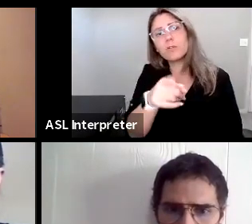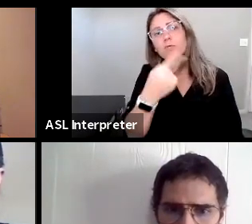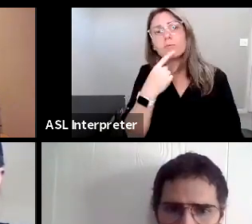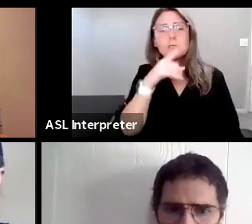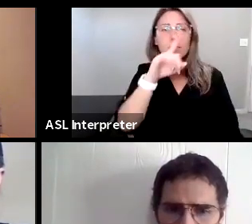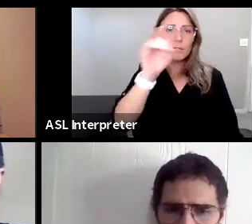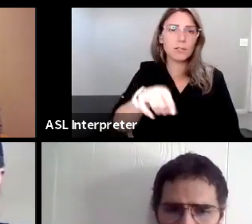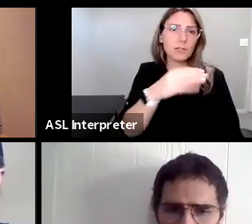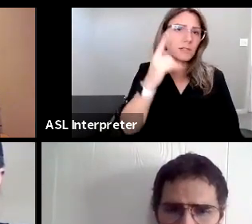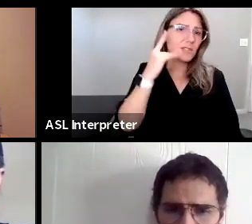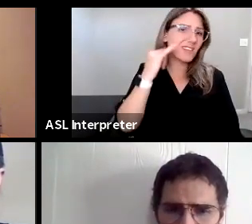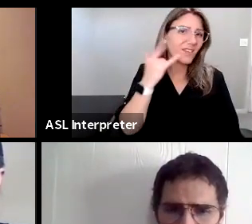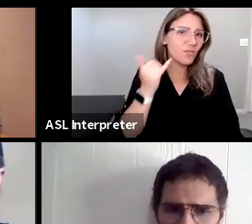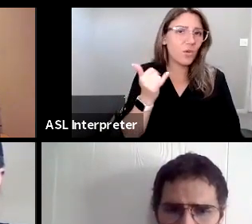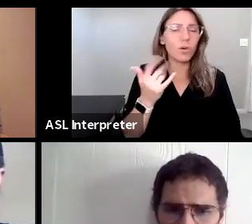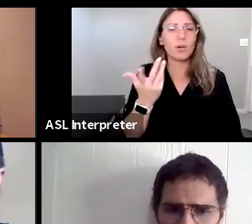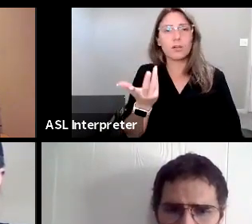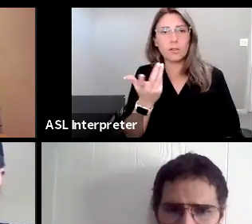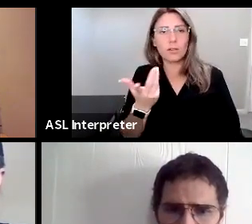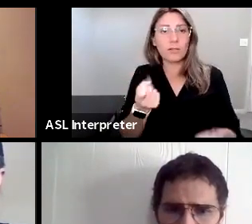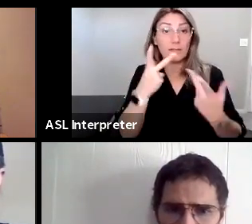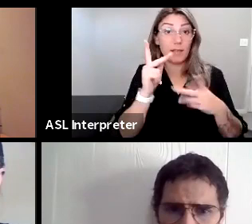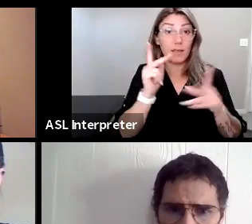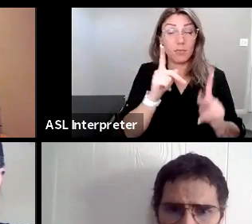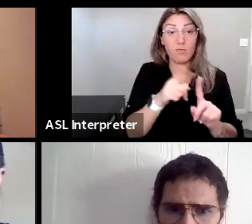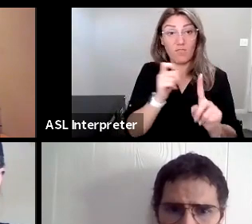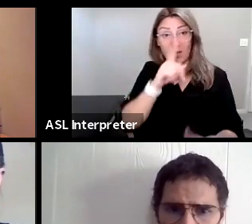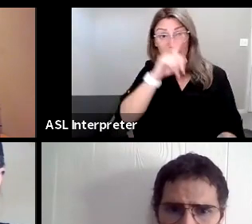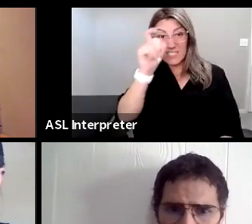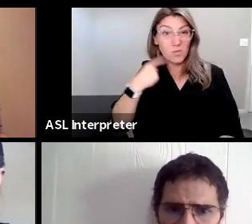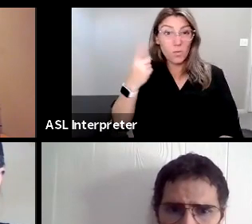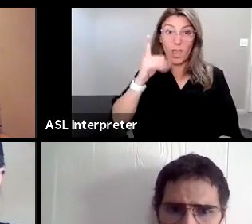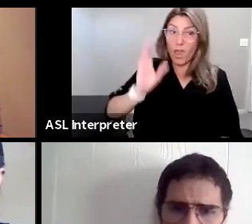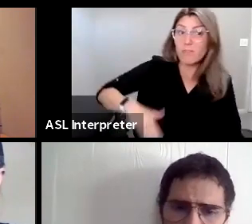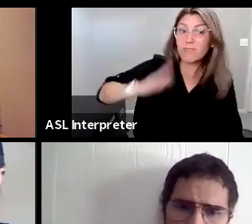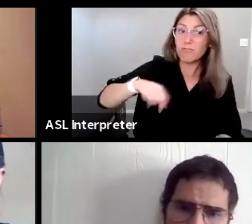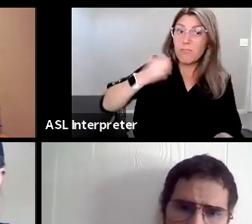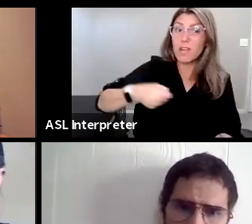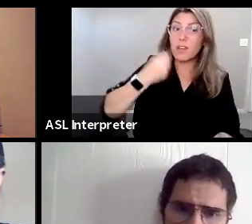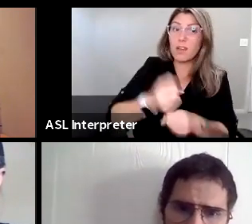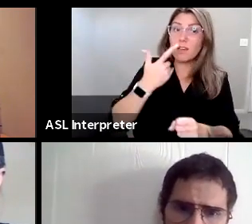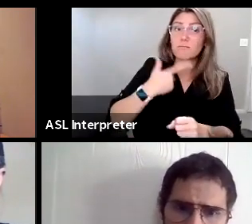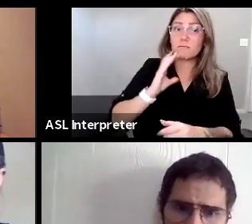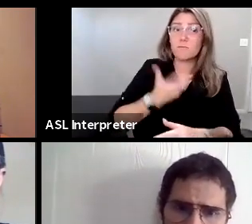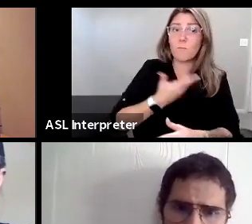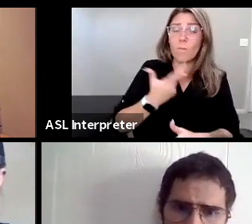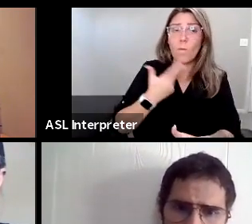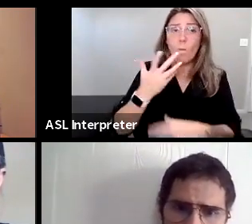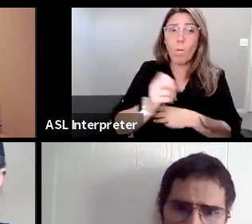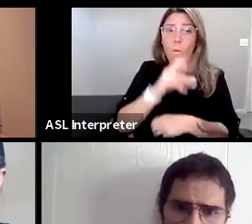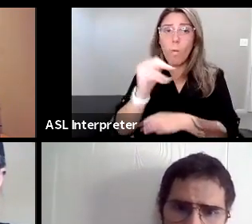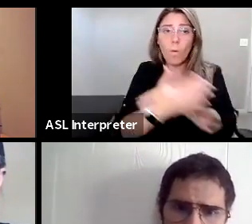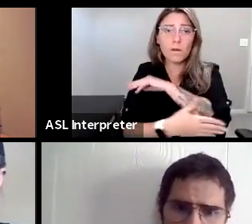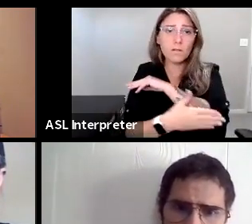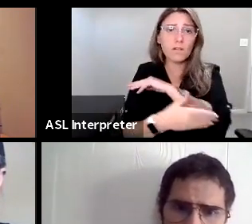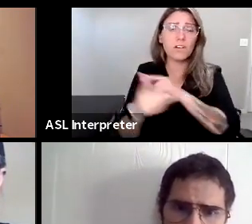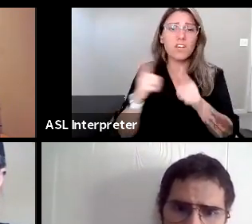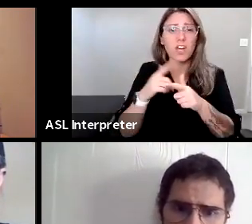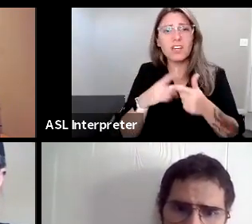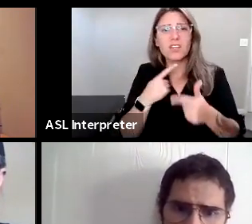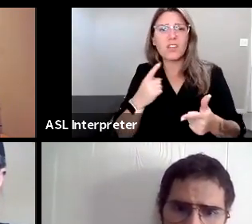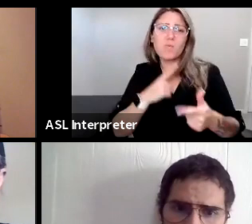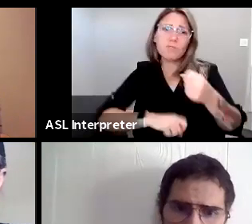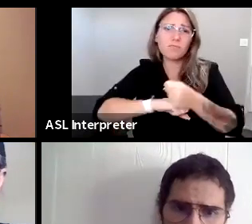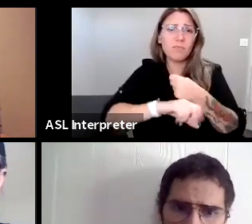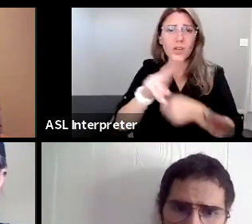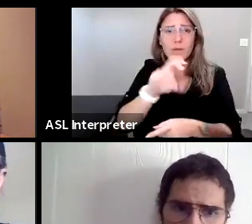and California, how a lot of people from Texas, it's like, well, we've been here for many years. We were even in our own country. And then we became part of the United States.